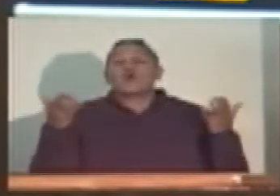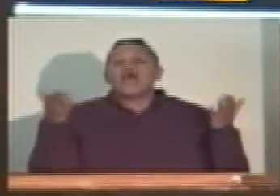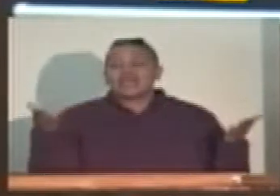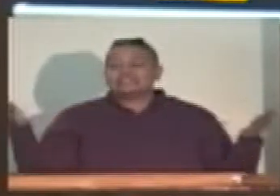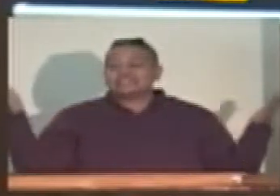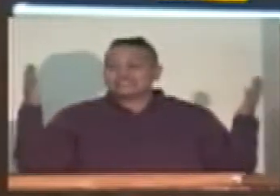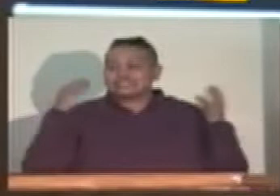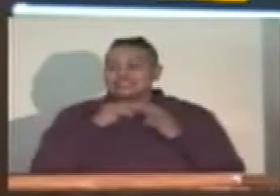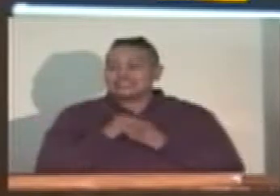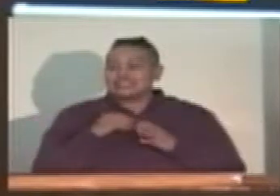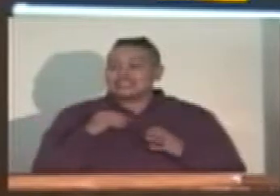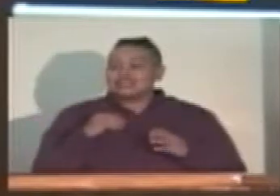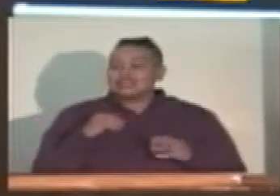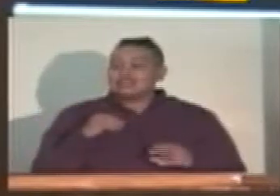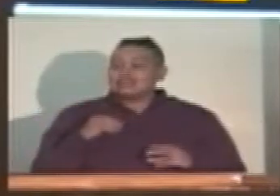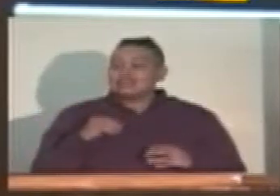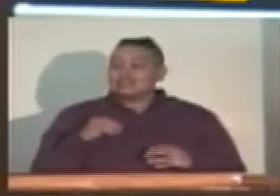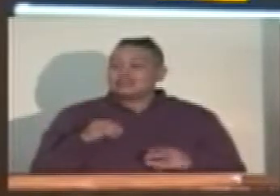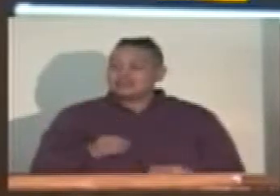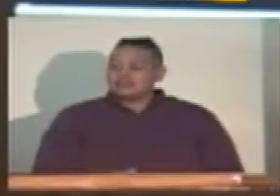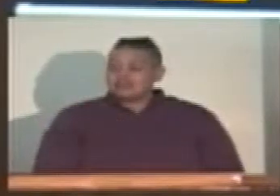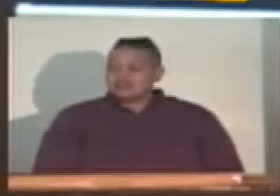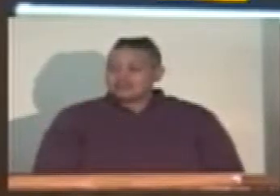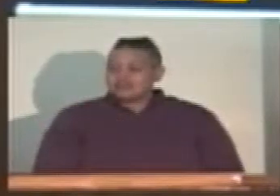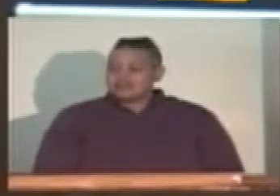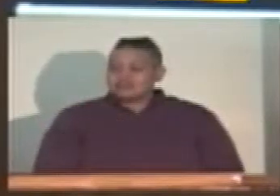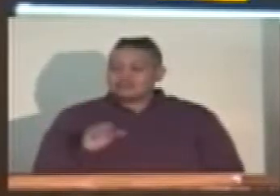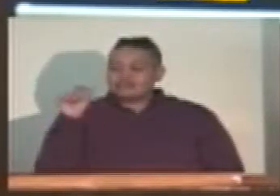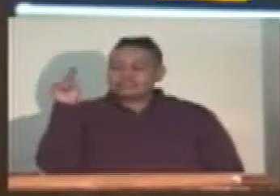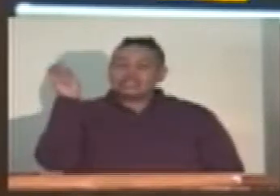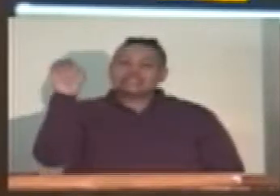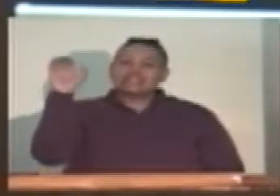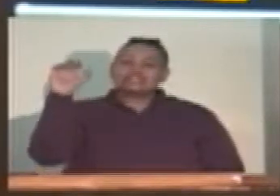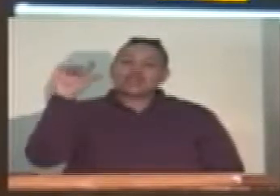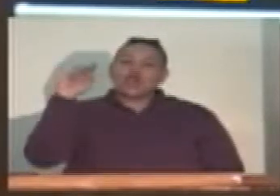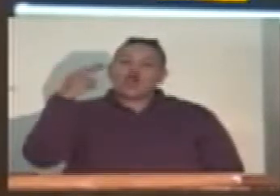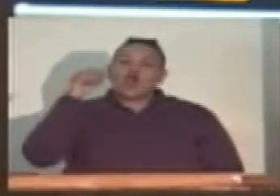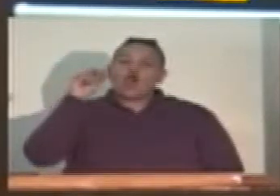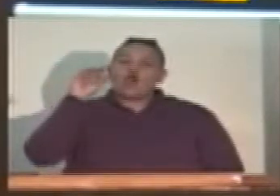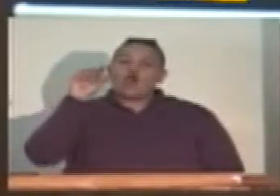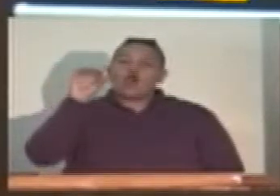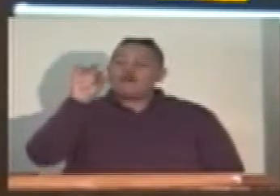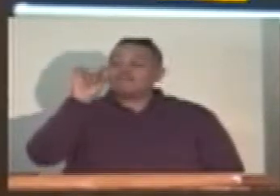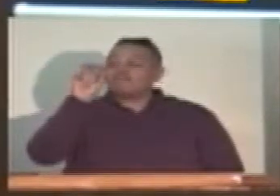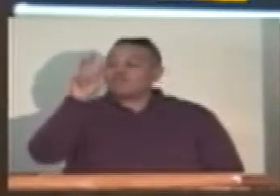exists in Hounslow, St. Elizabeth.